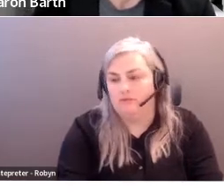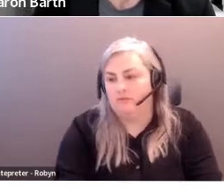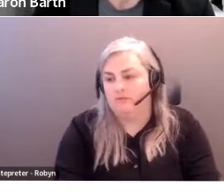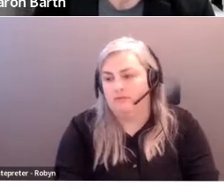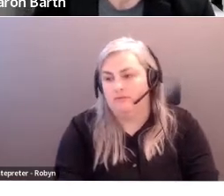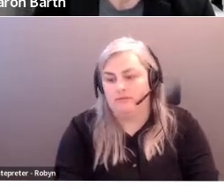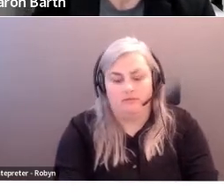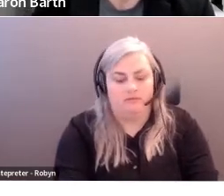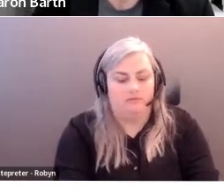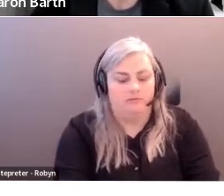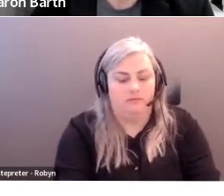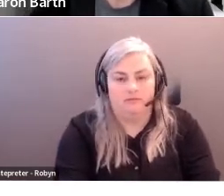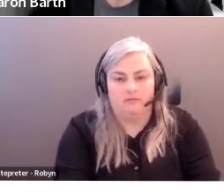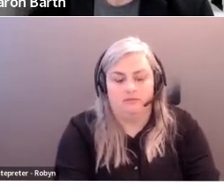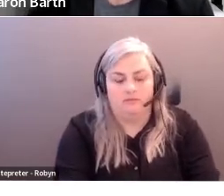Okay.